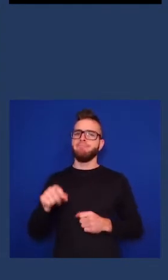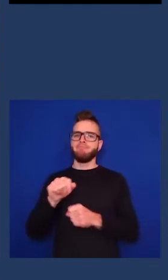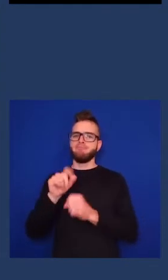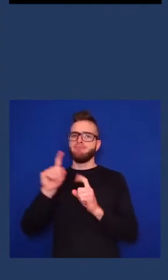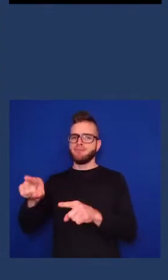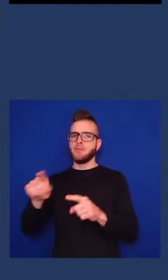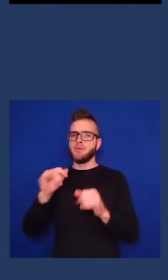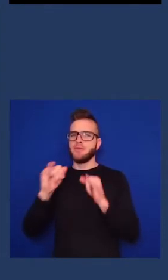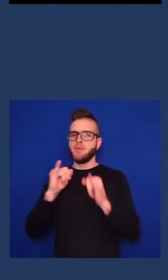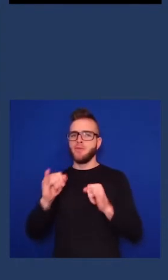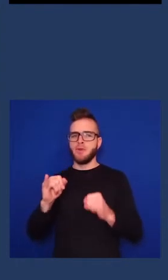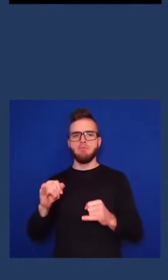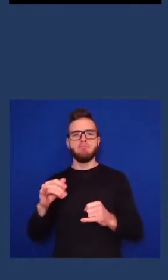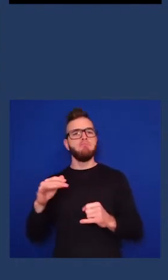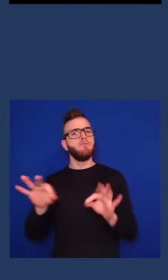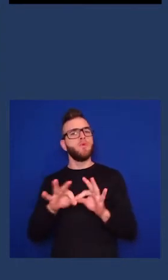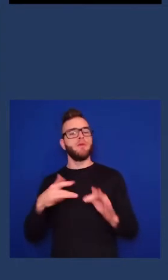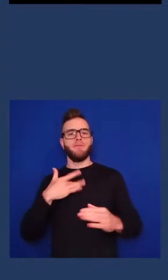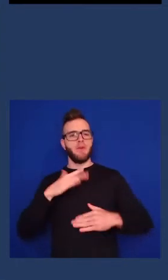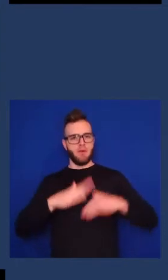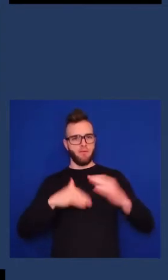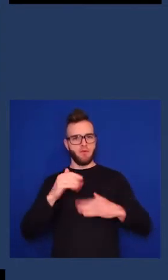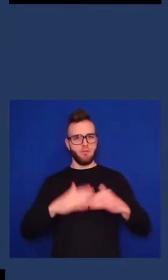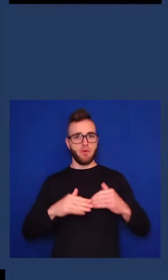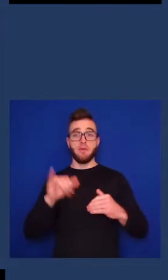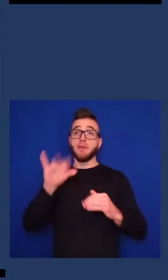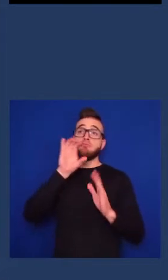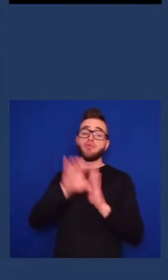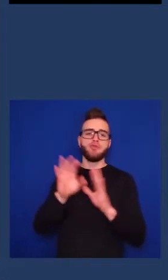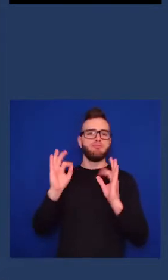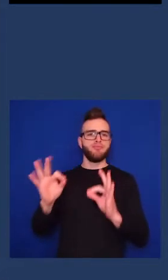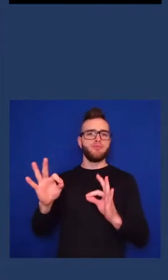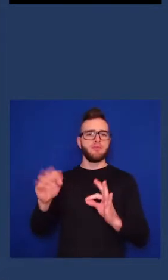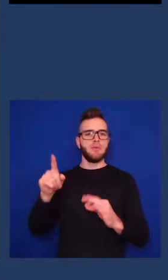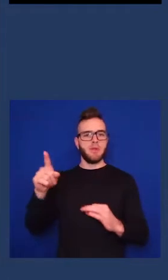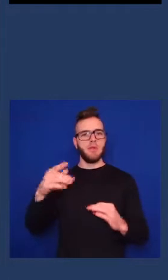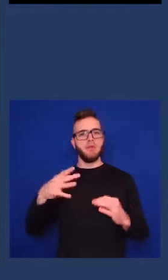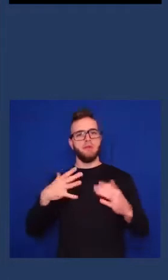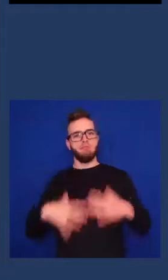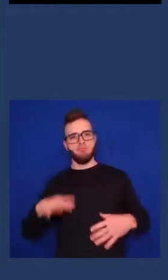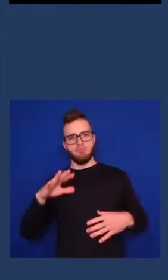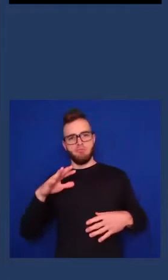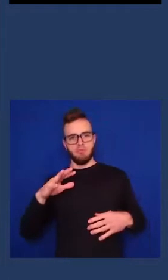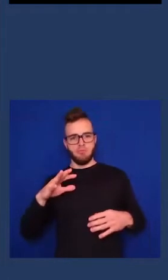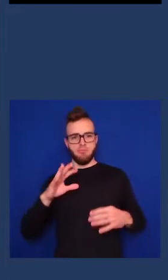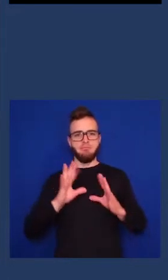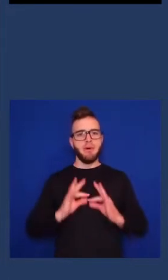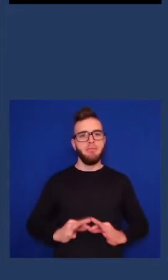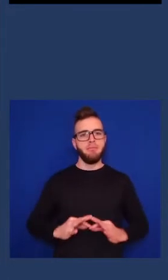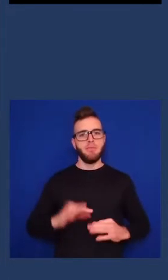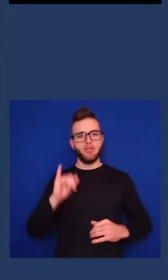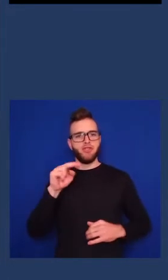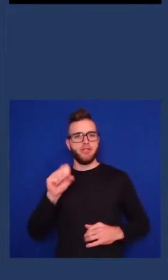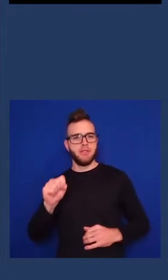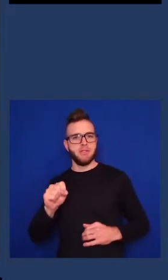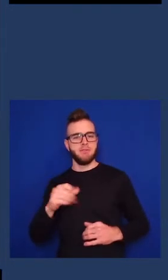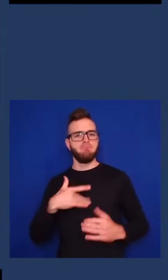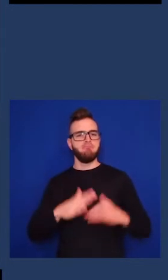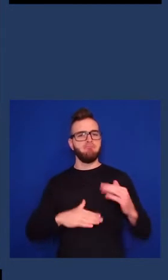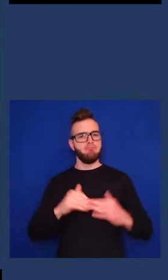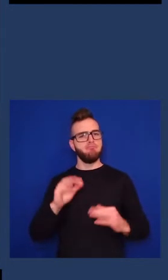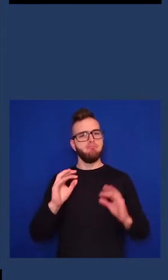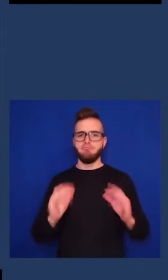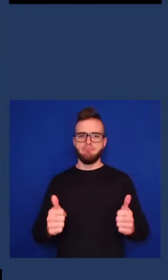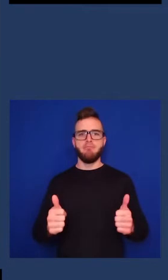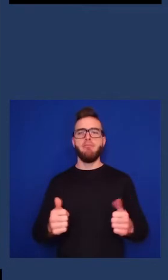So these pictures show some examples. All the people are wearing jeans and a nice business attire top. So we want to go into some resources that you can use